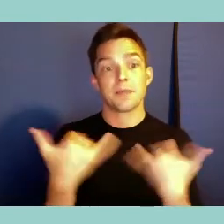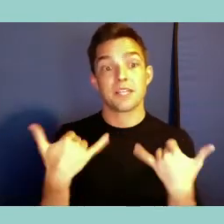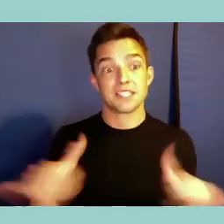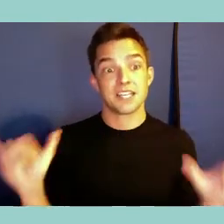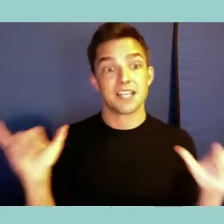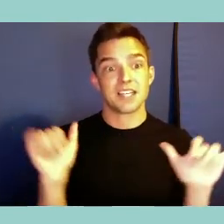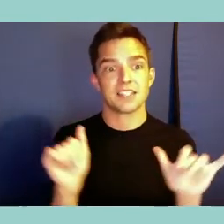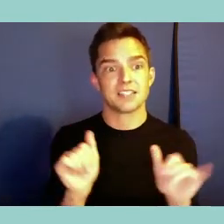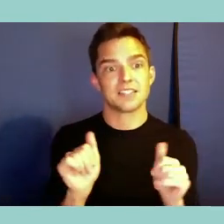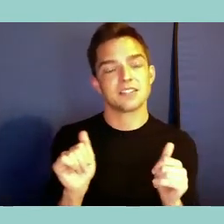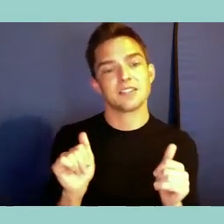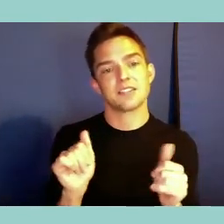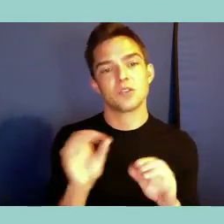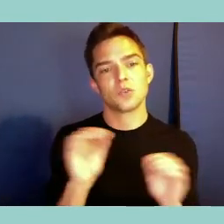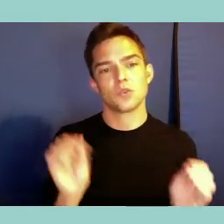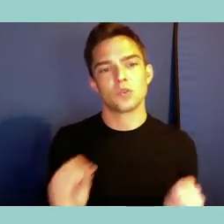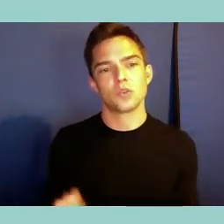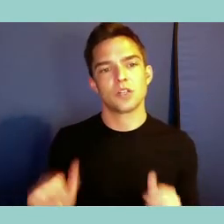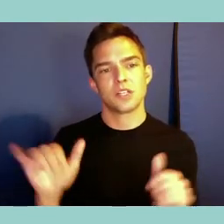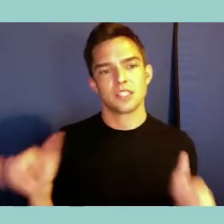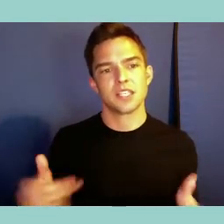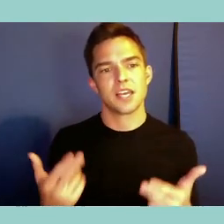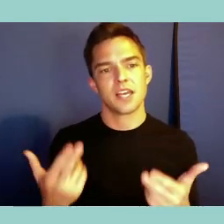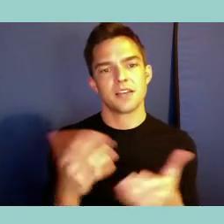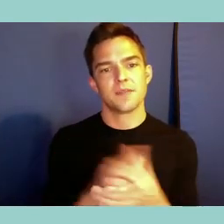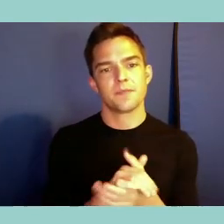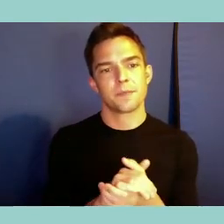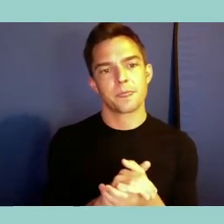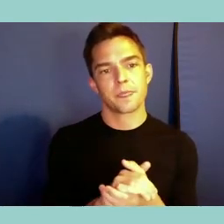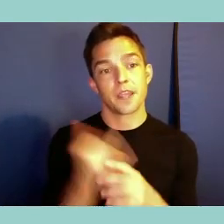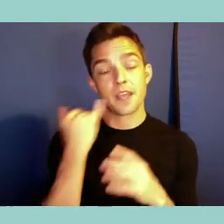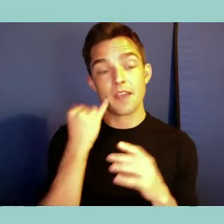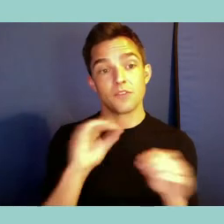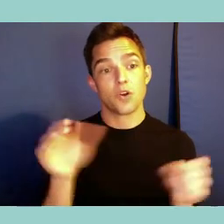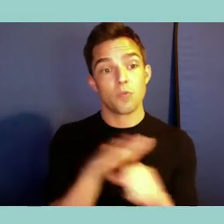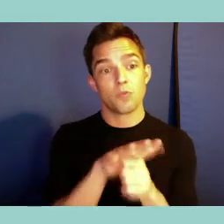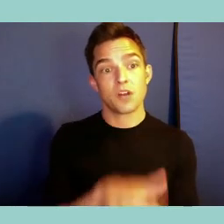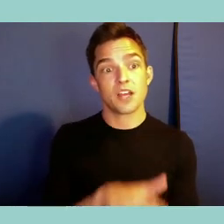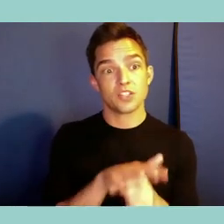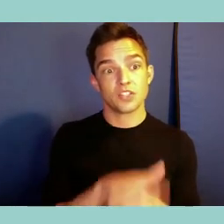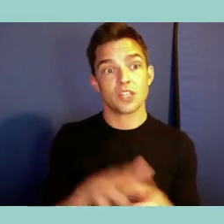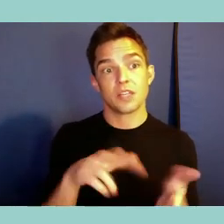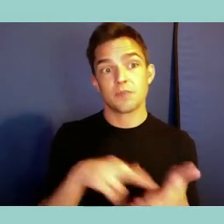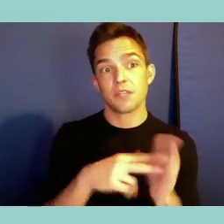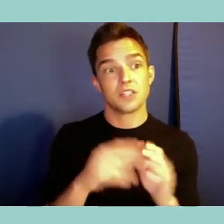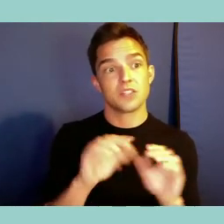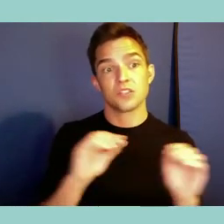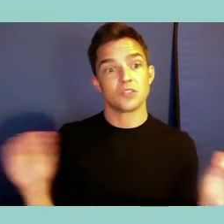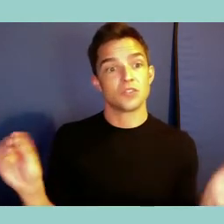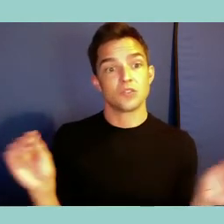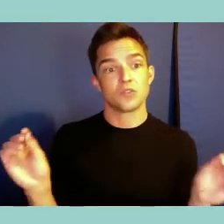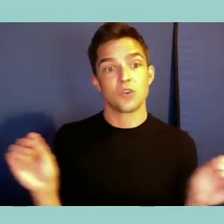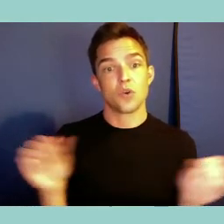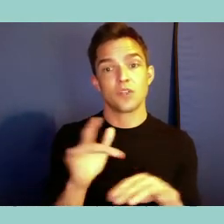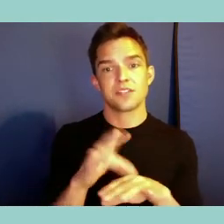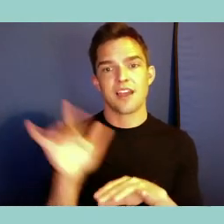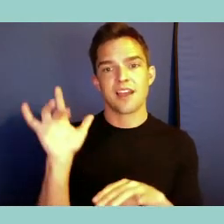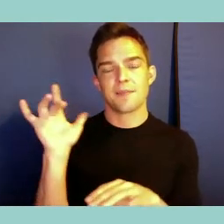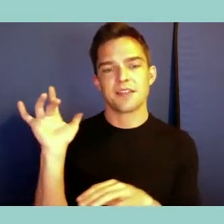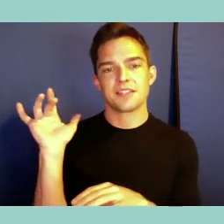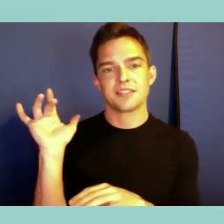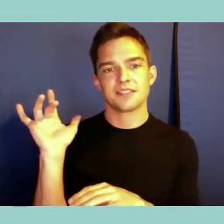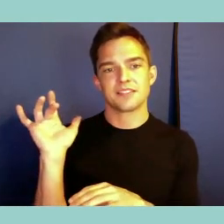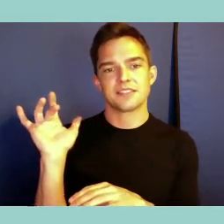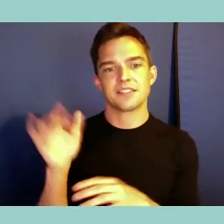I am, ooh, yeah. If there's no pressure, there'll be no diamonds.